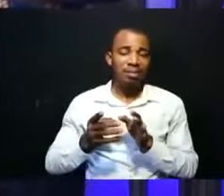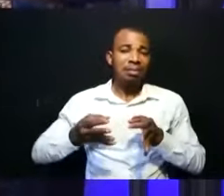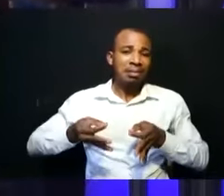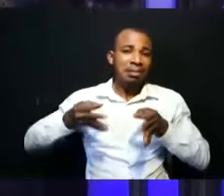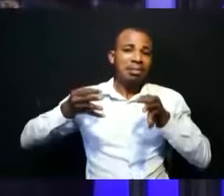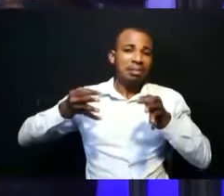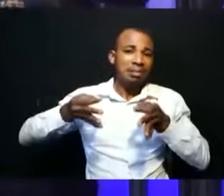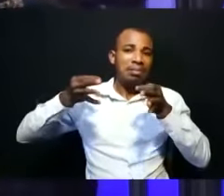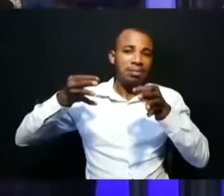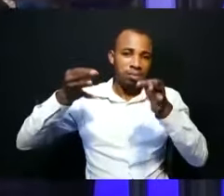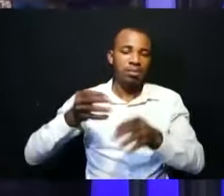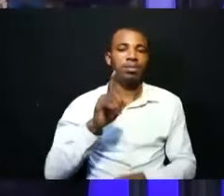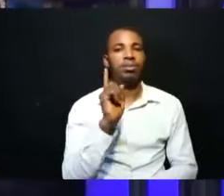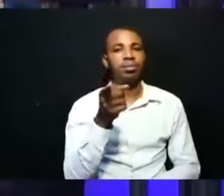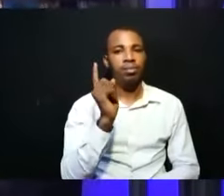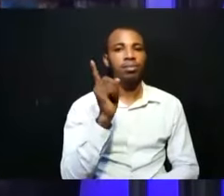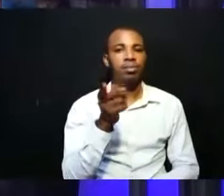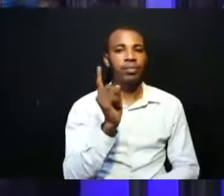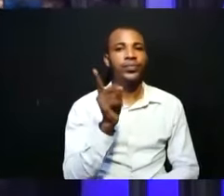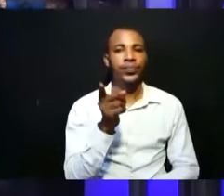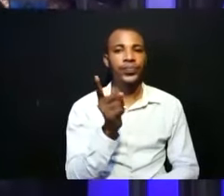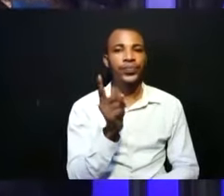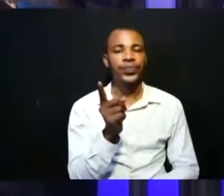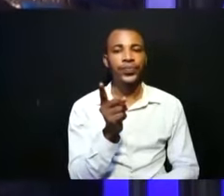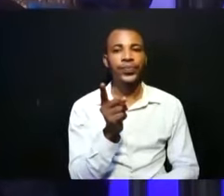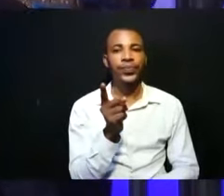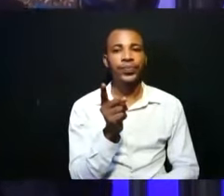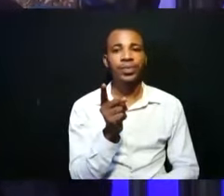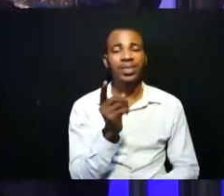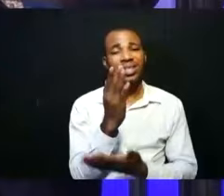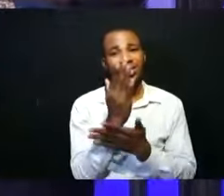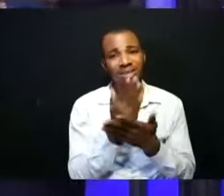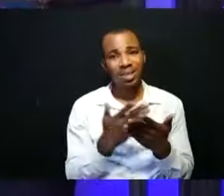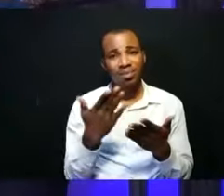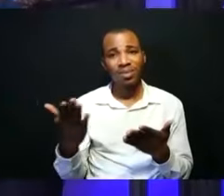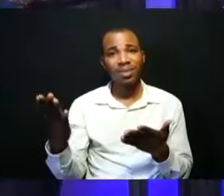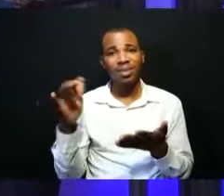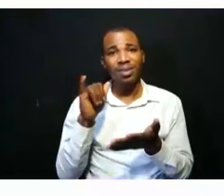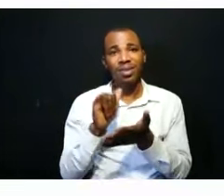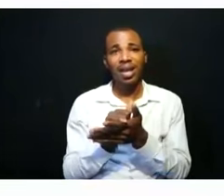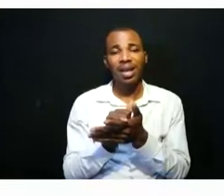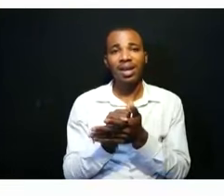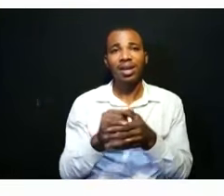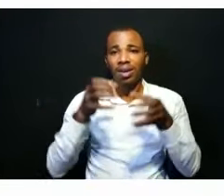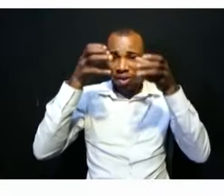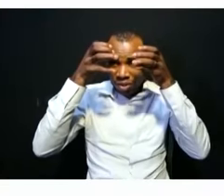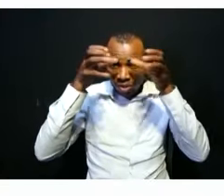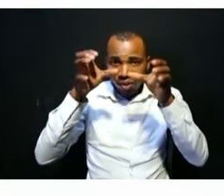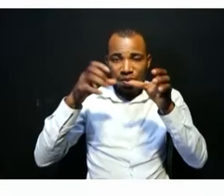Procrastination. We need to be very careful. There are certain things that are